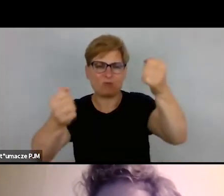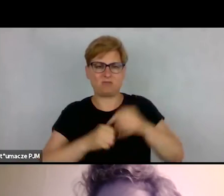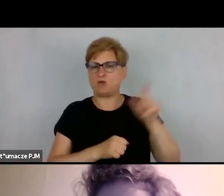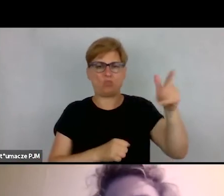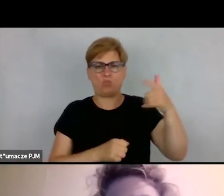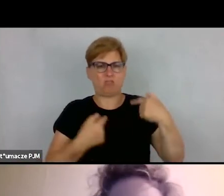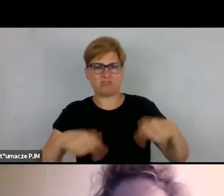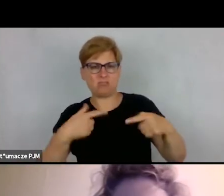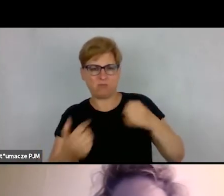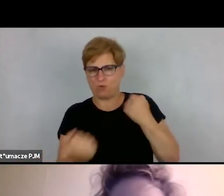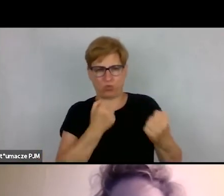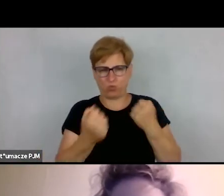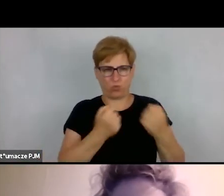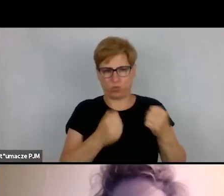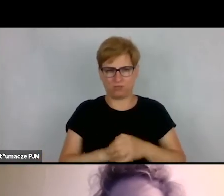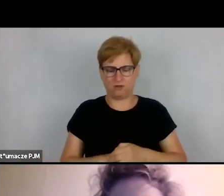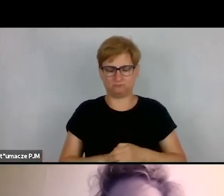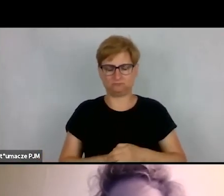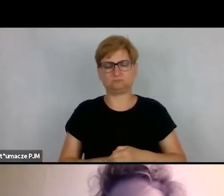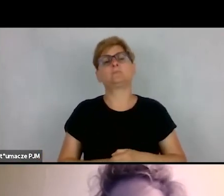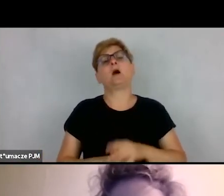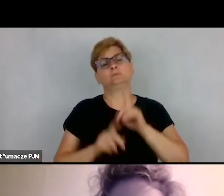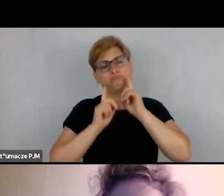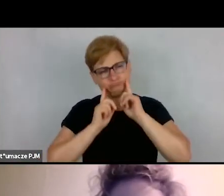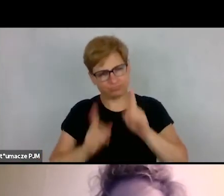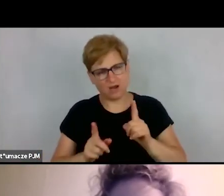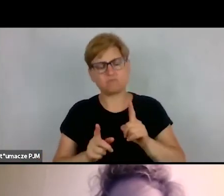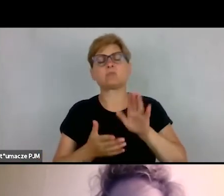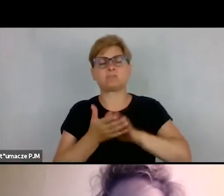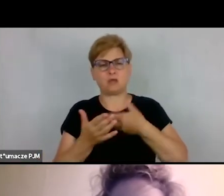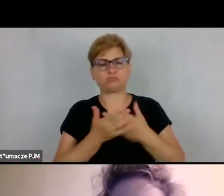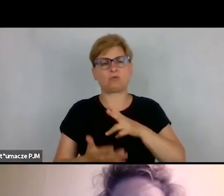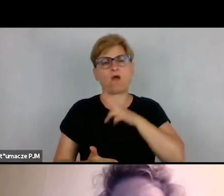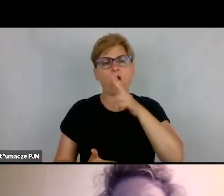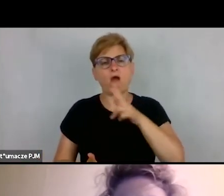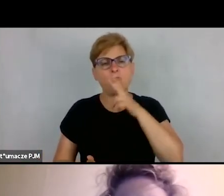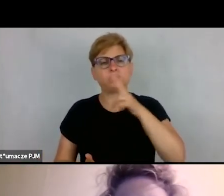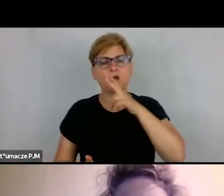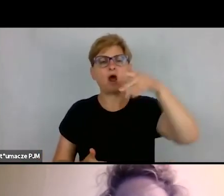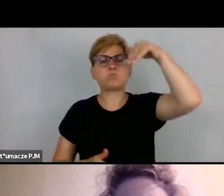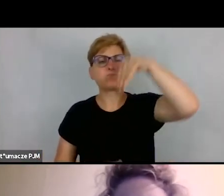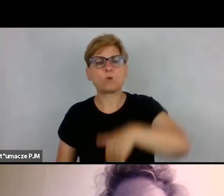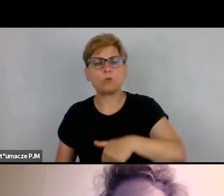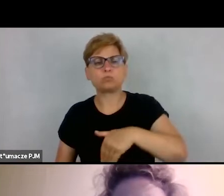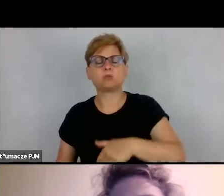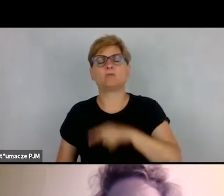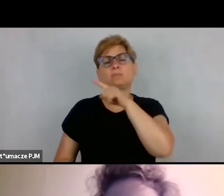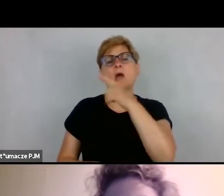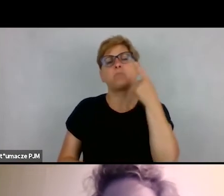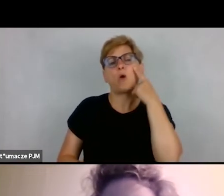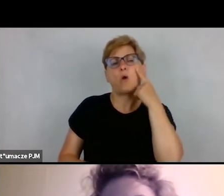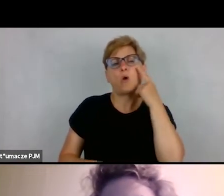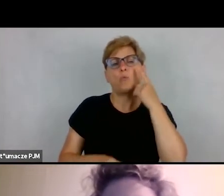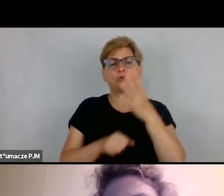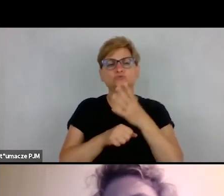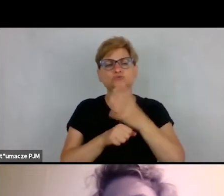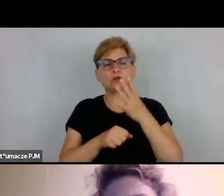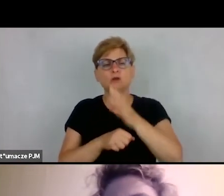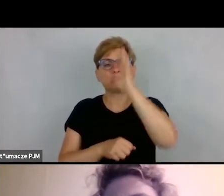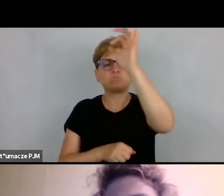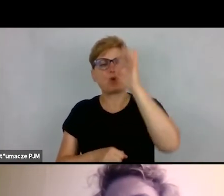right? And in some communities, 60, 70% unemployment. So people have a lot more time on their hands,